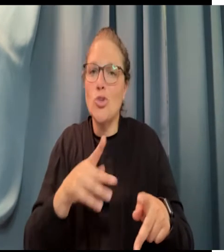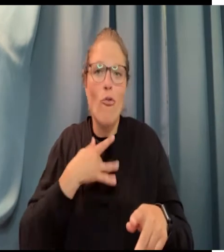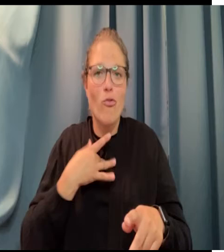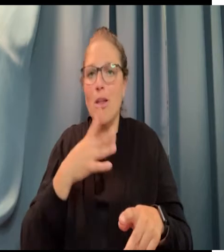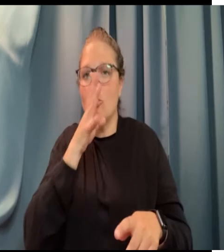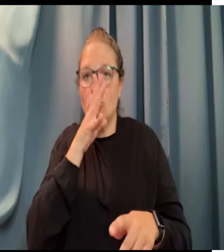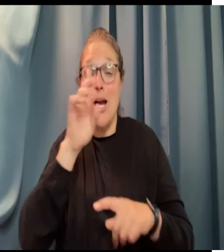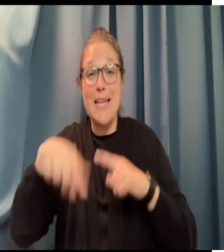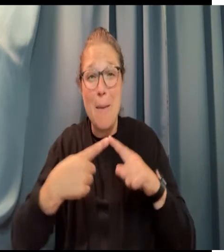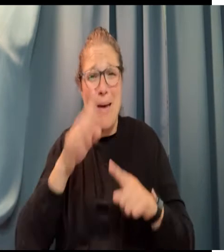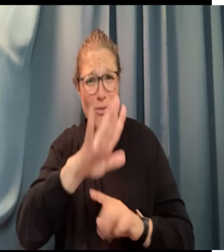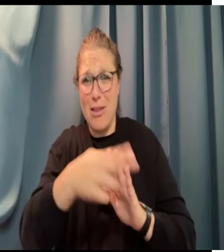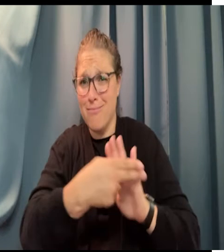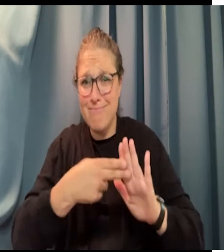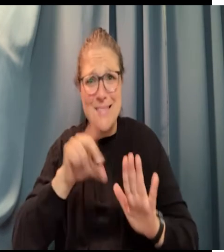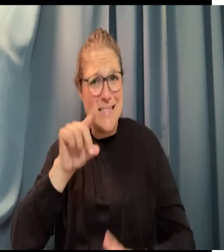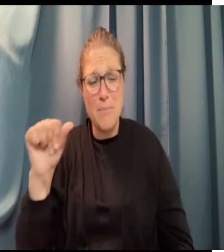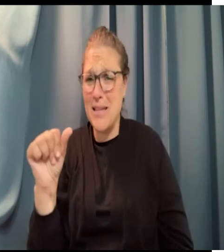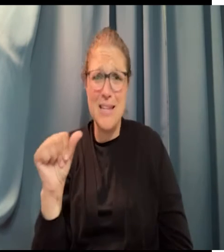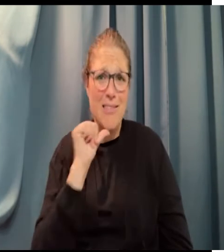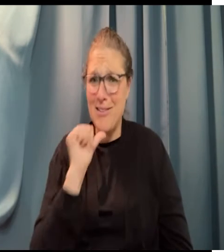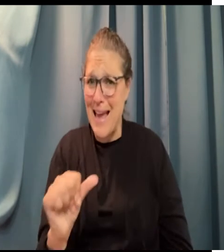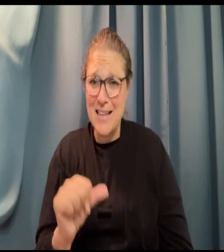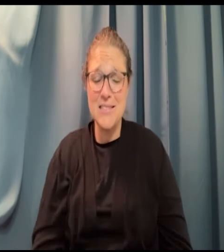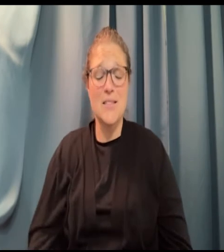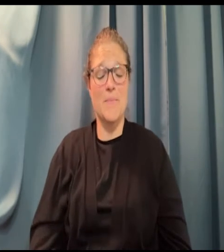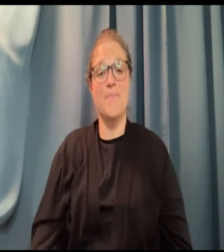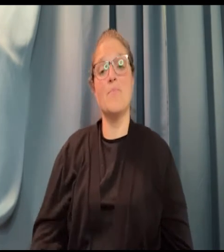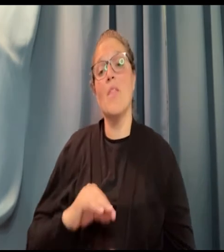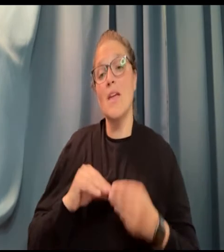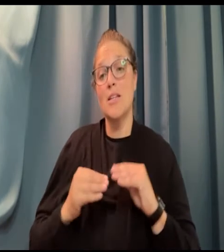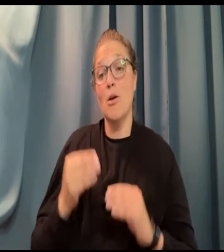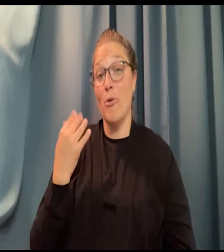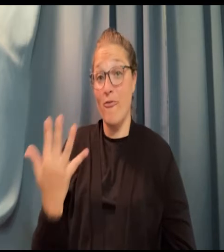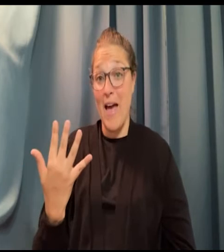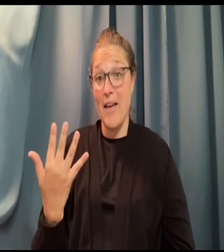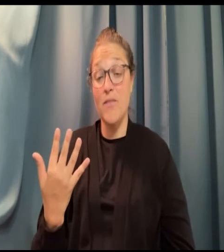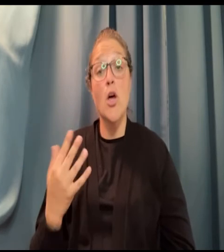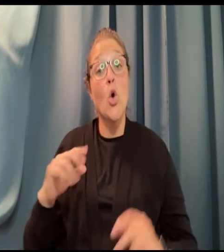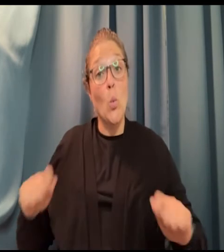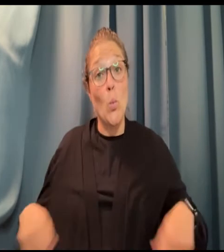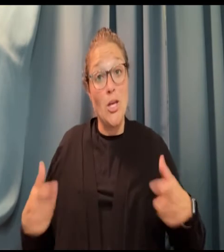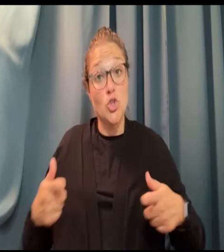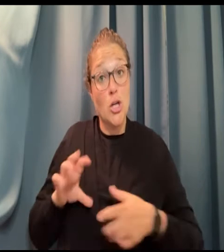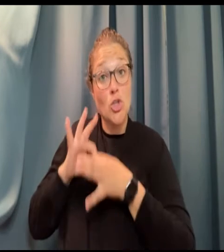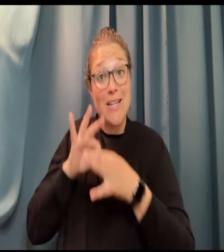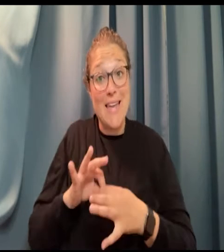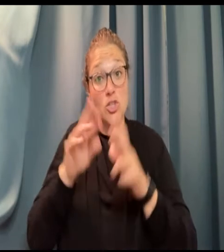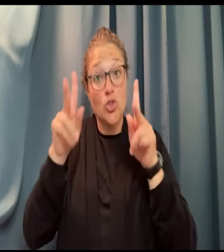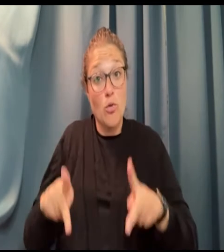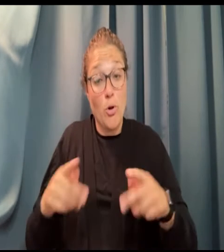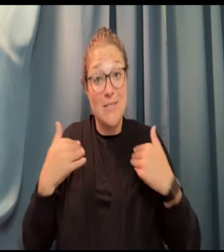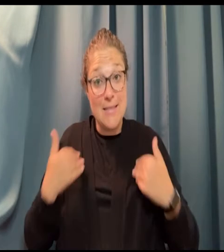a condition. People are so much more than a disability. Wheelchairs are an extension of somebody's body. This is